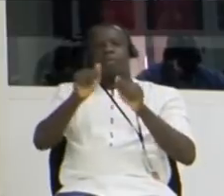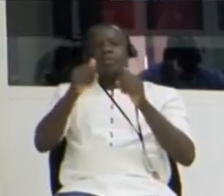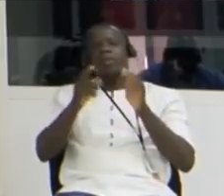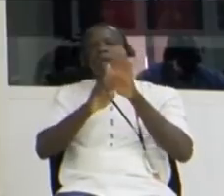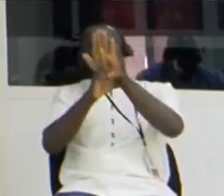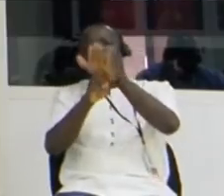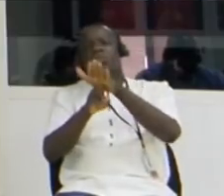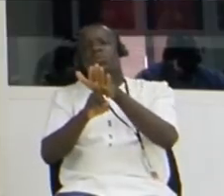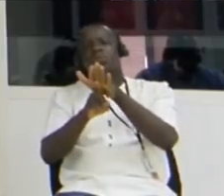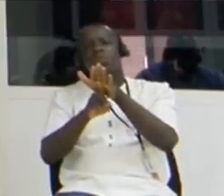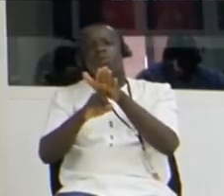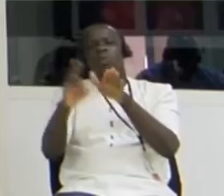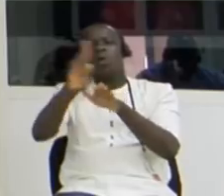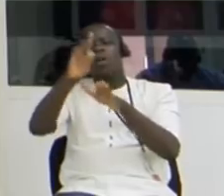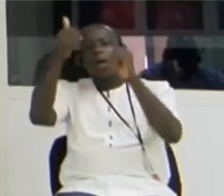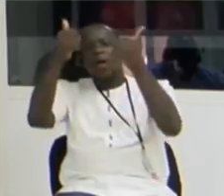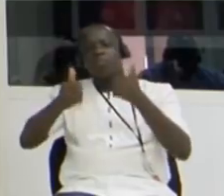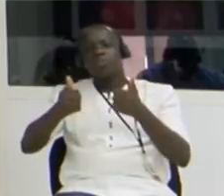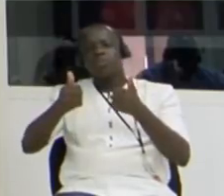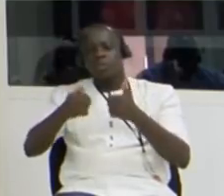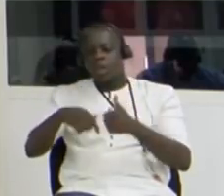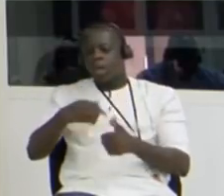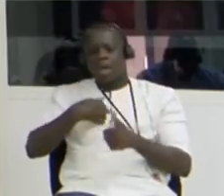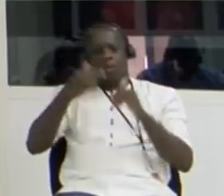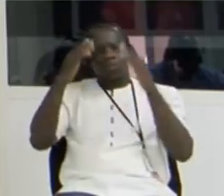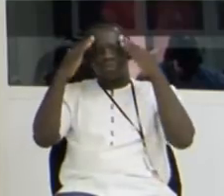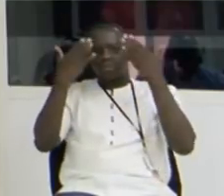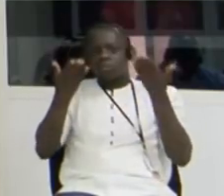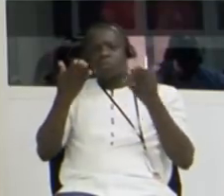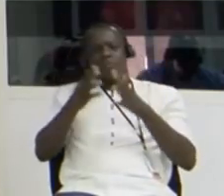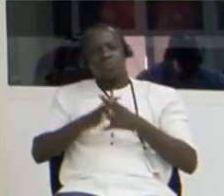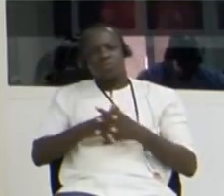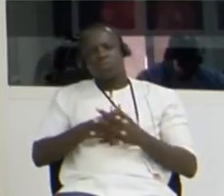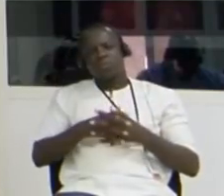happen? I don't know.